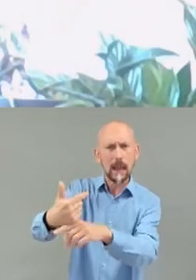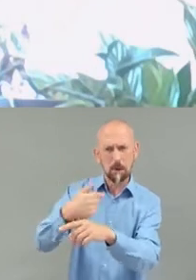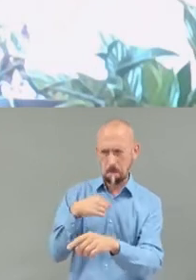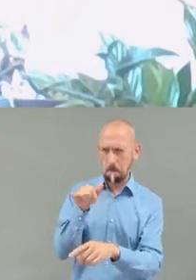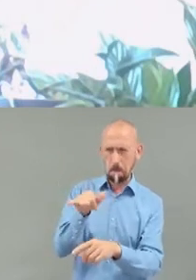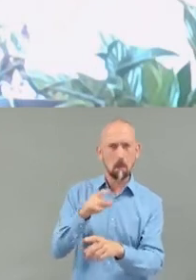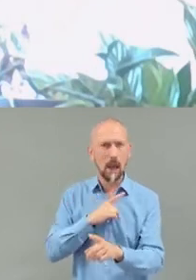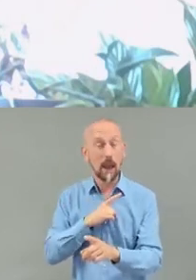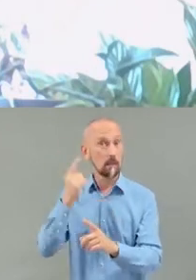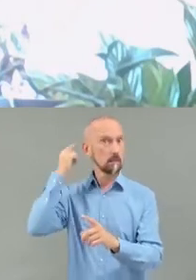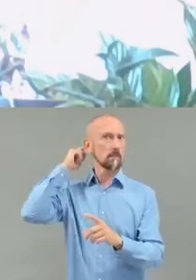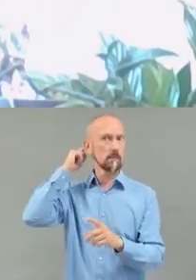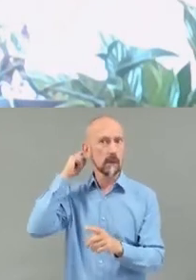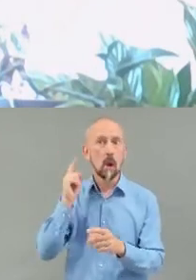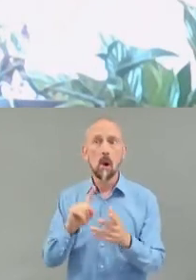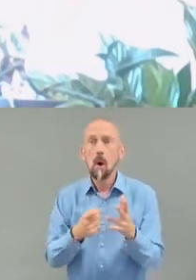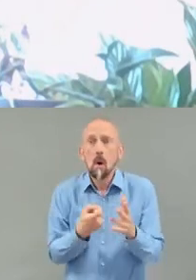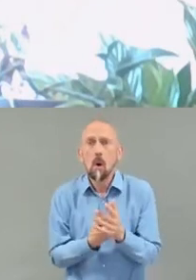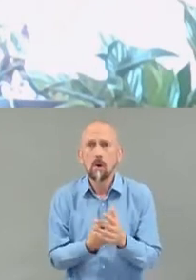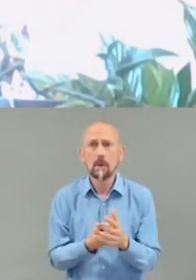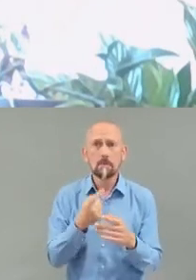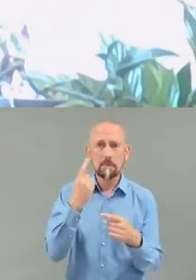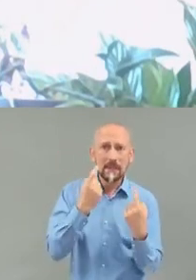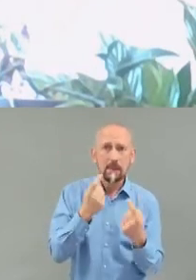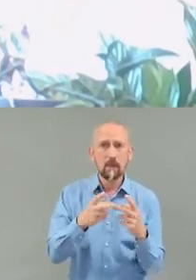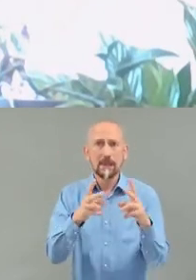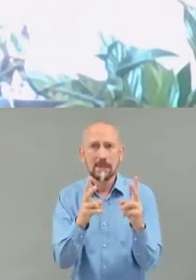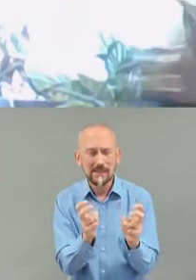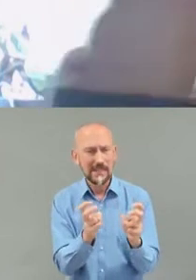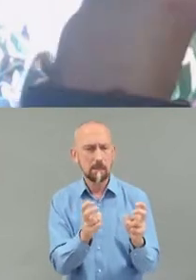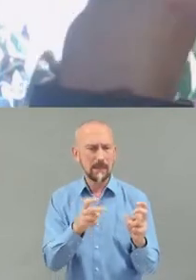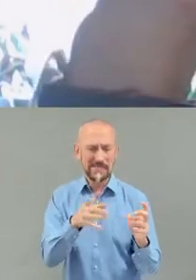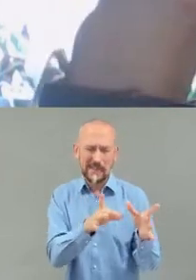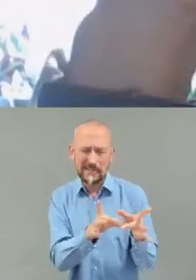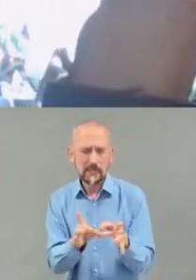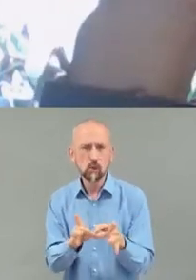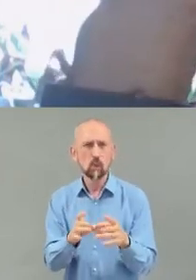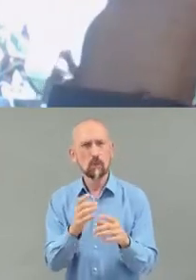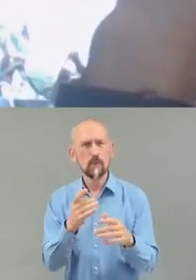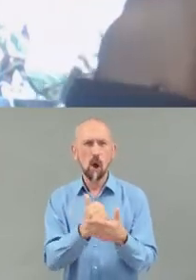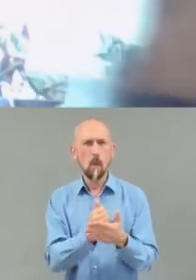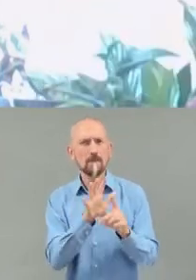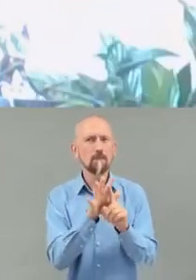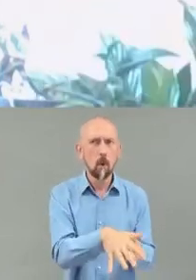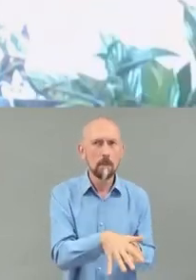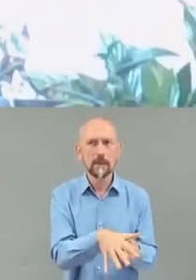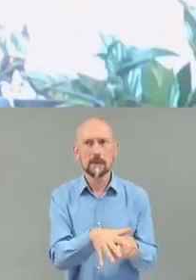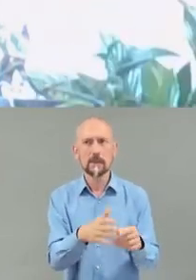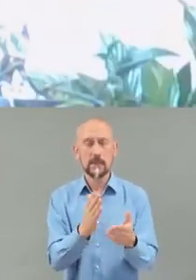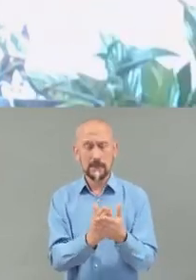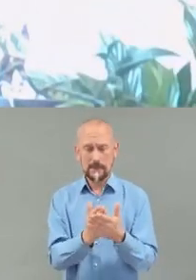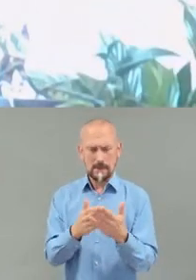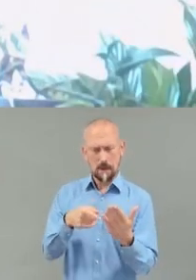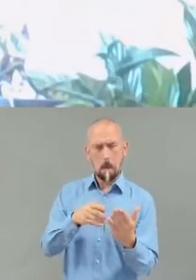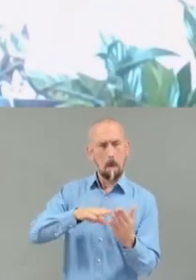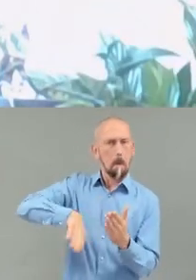paper that has the possibility of homophobic undertones, or the colour blindness that occurs when supervising a